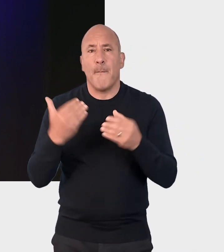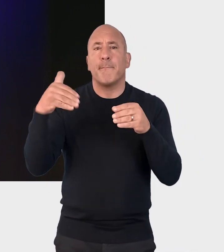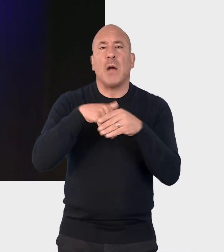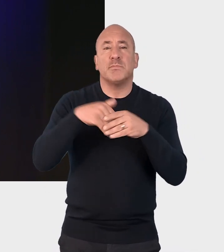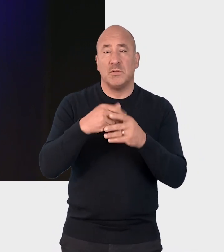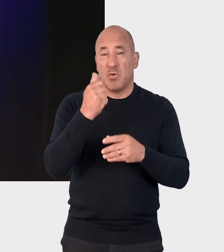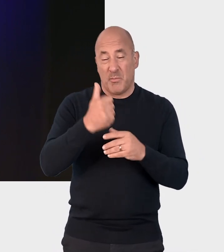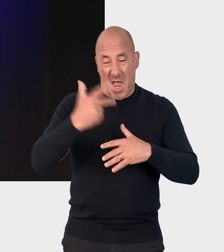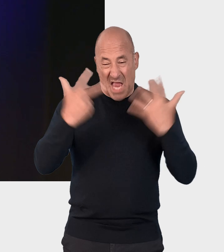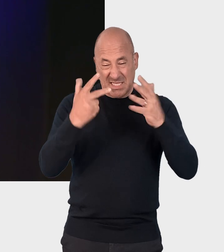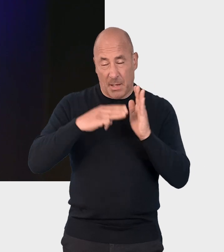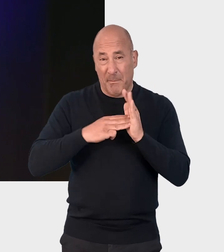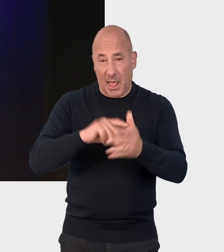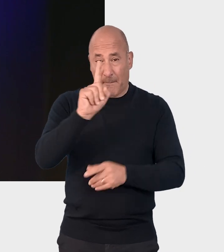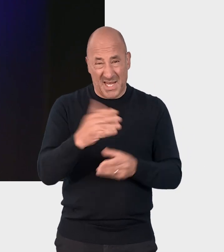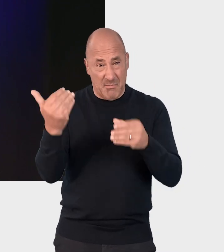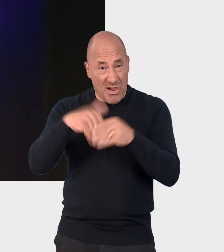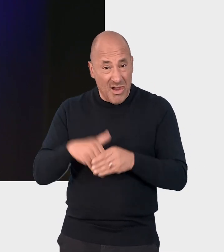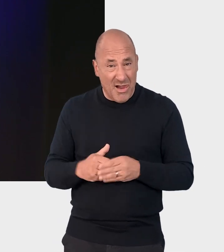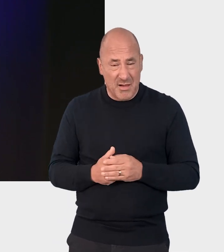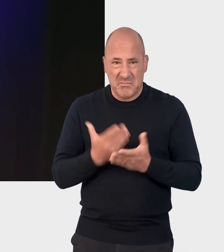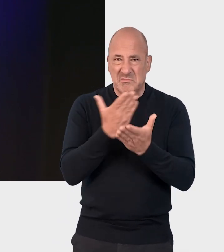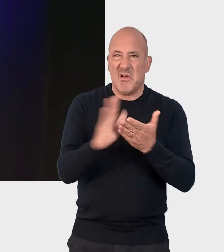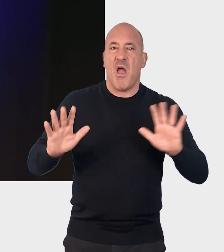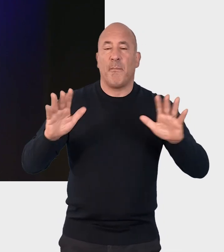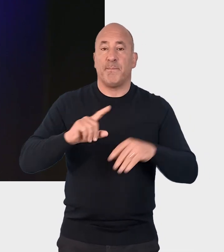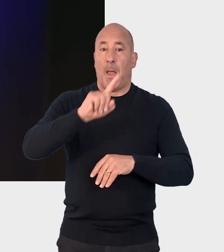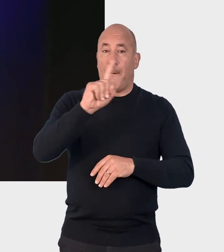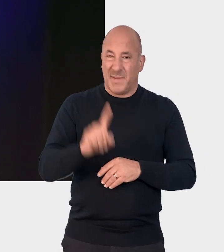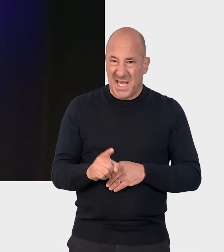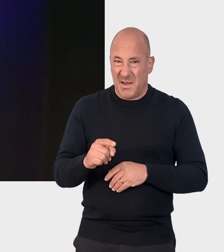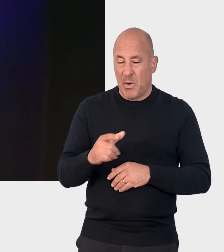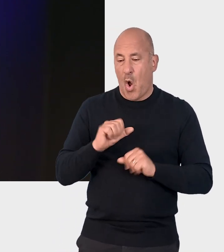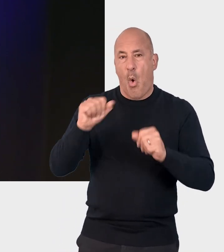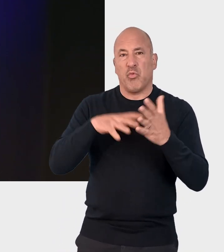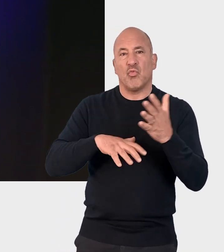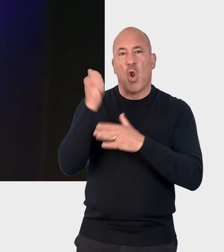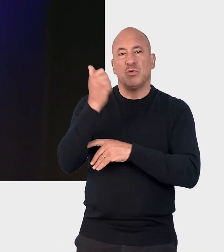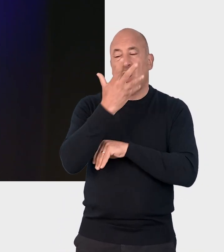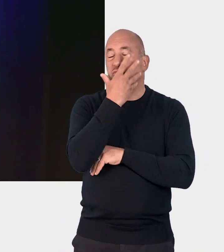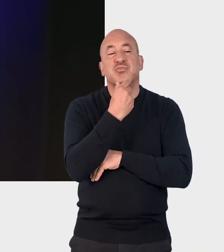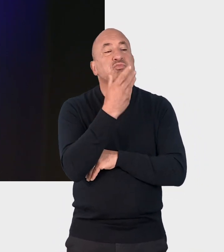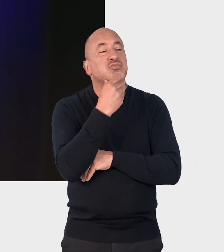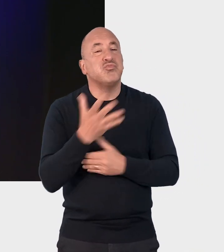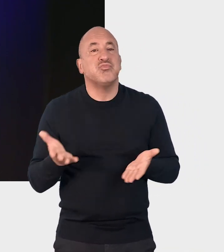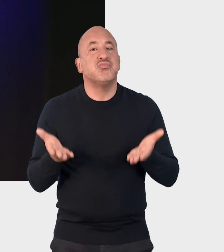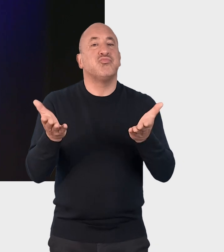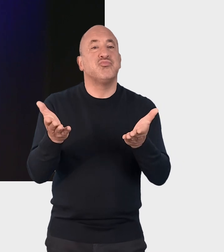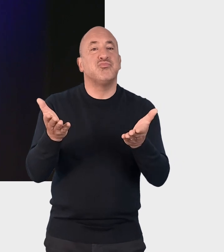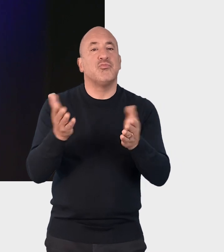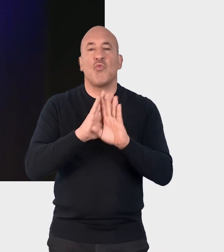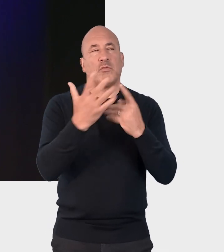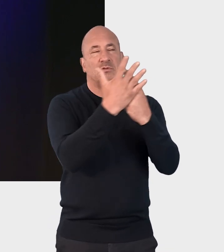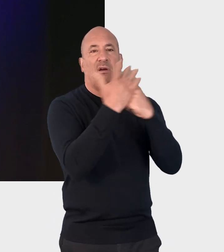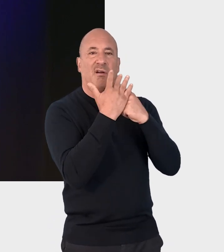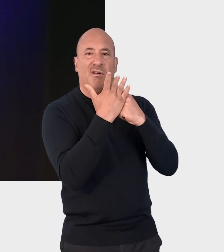with participants numbering nearly 18 million. It's clear that if people are free to choose their own culture instead of